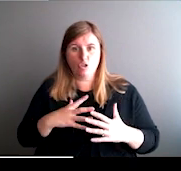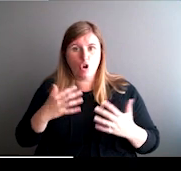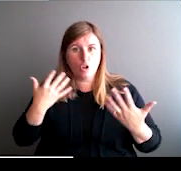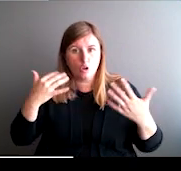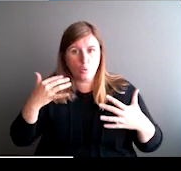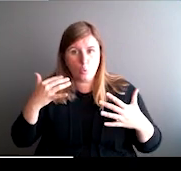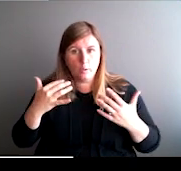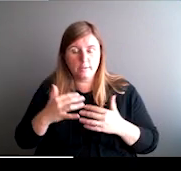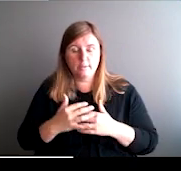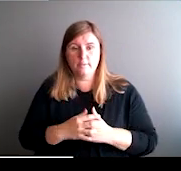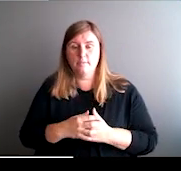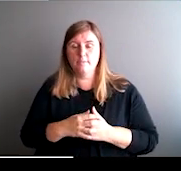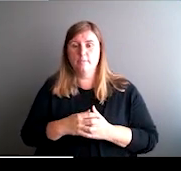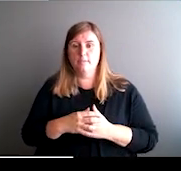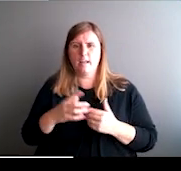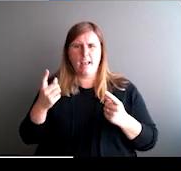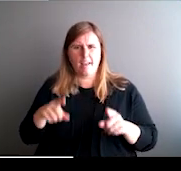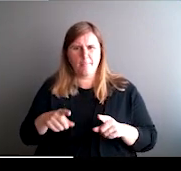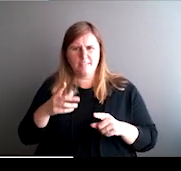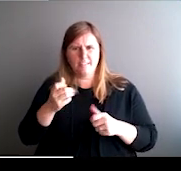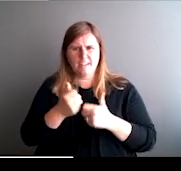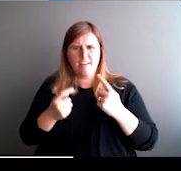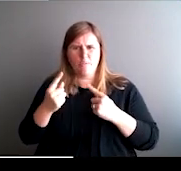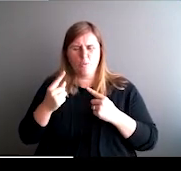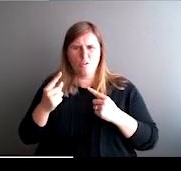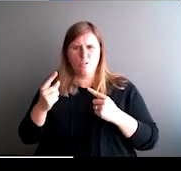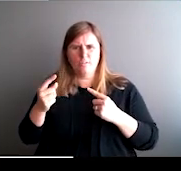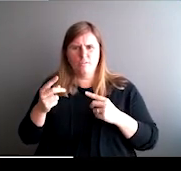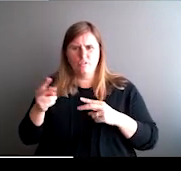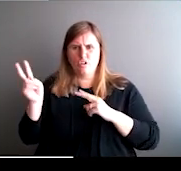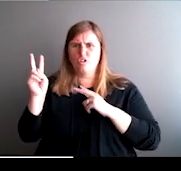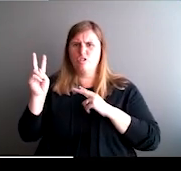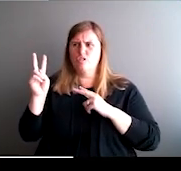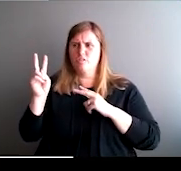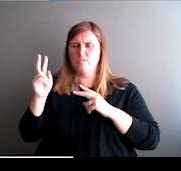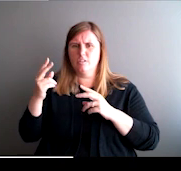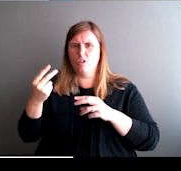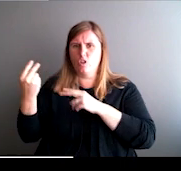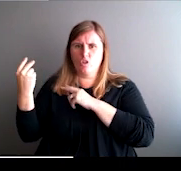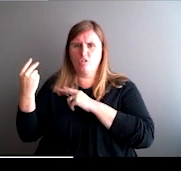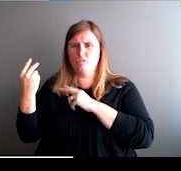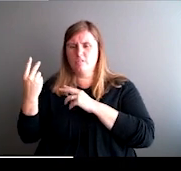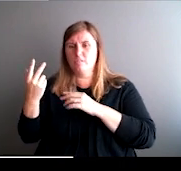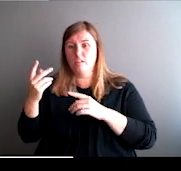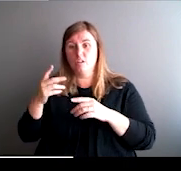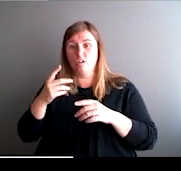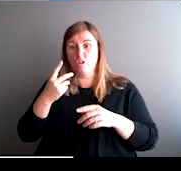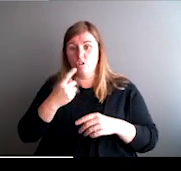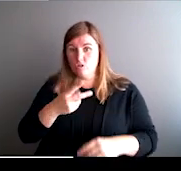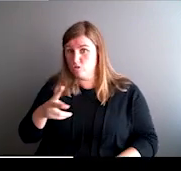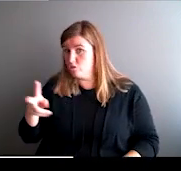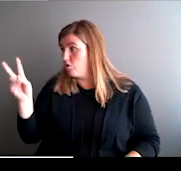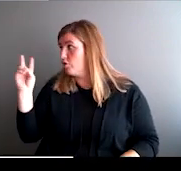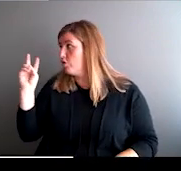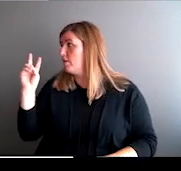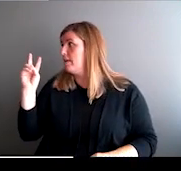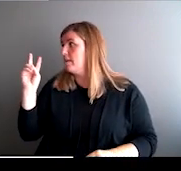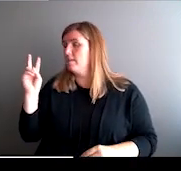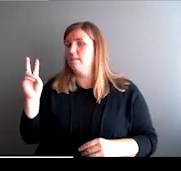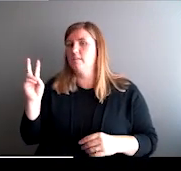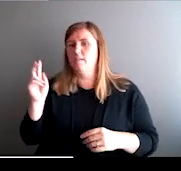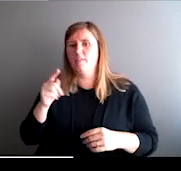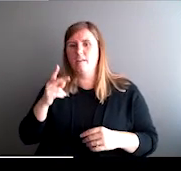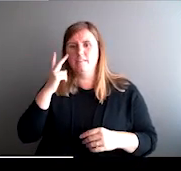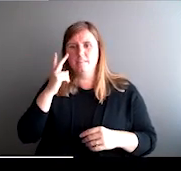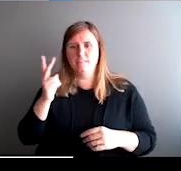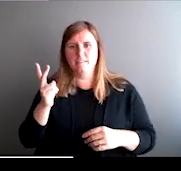noise happens and everybody turns and looks toward the noise. And as a result of turning and looking, they